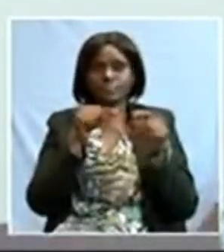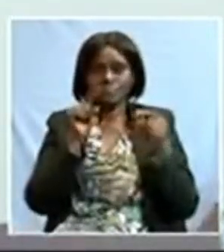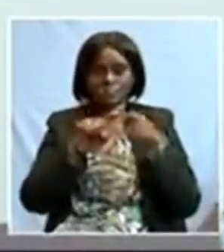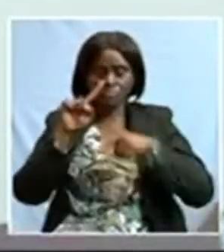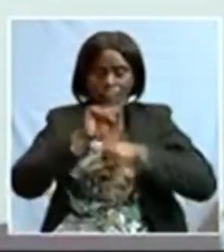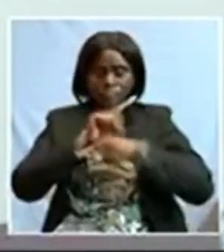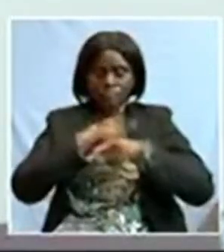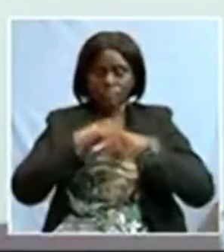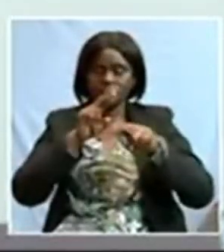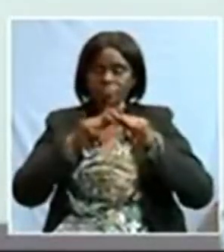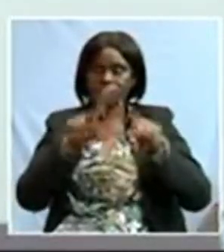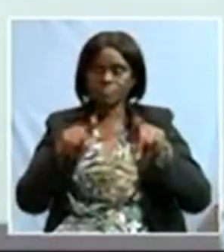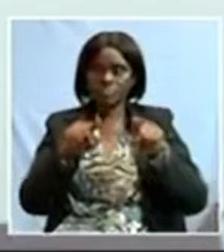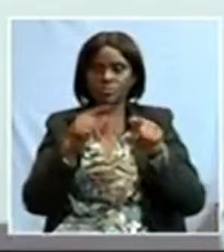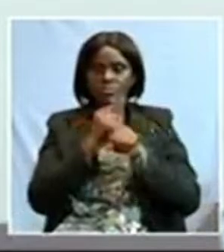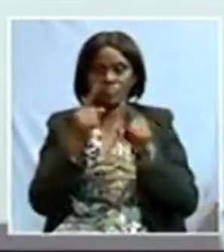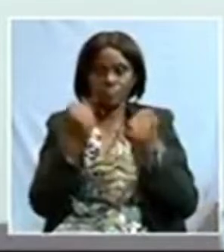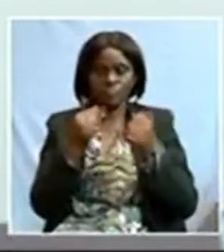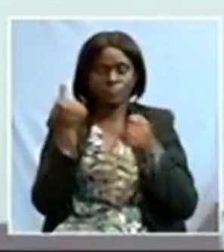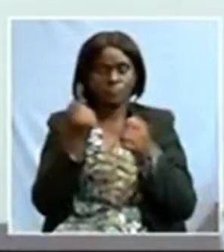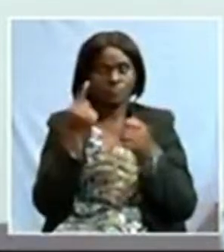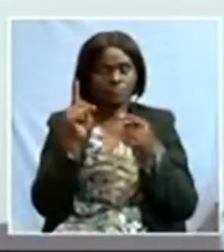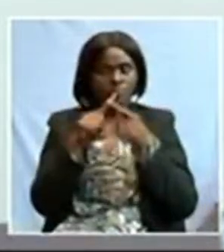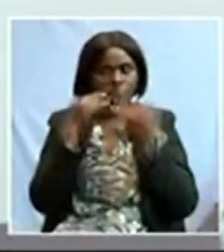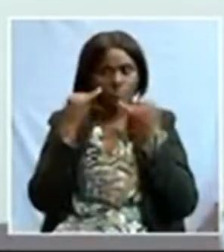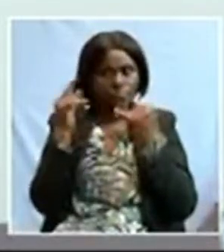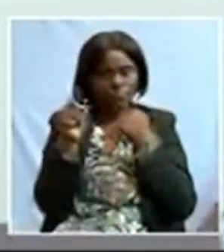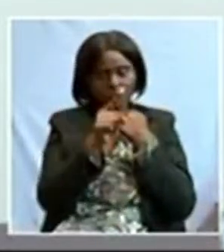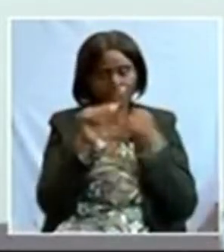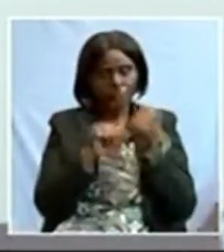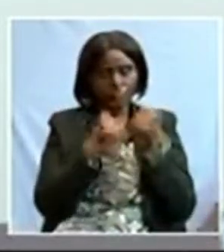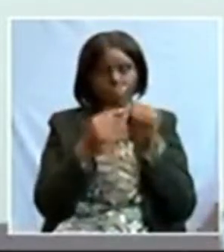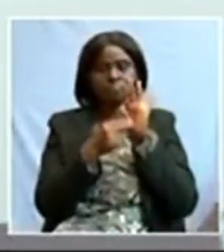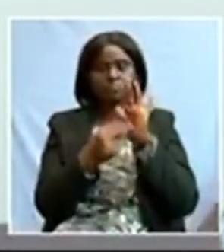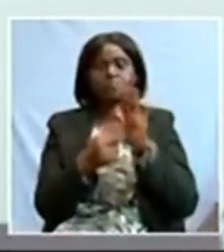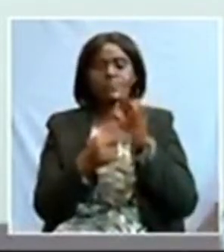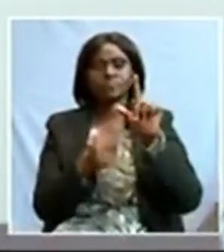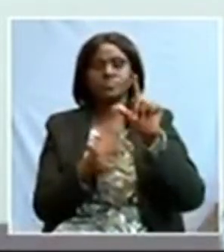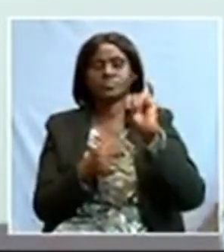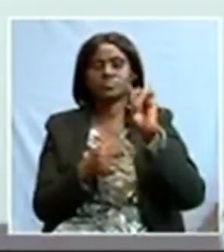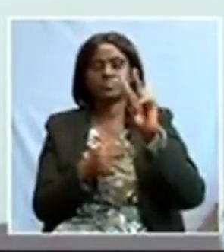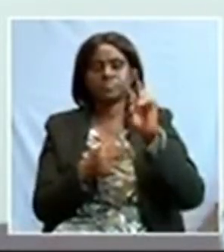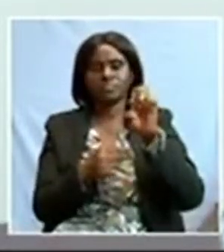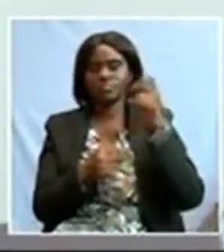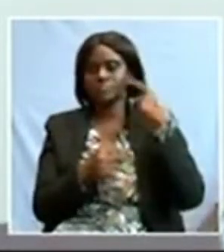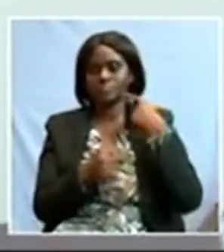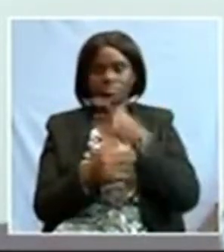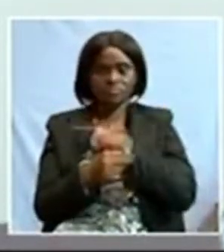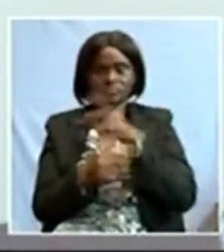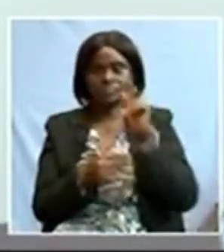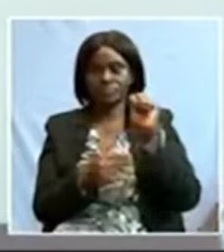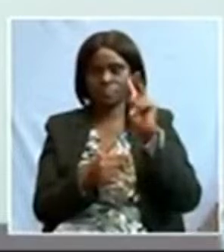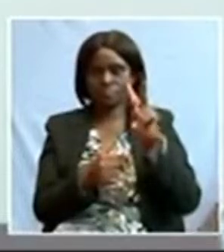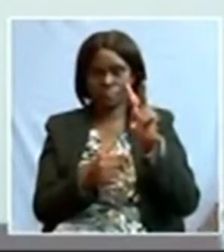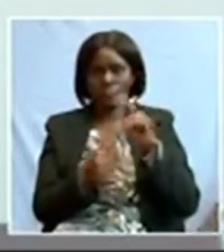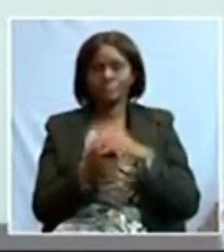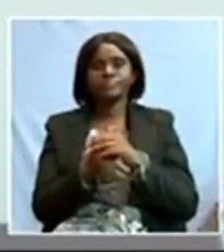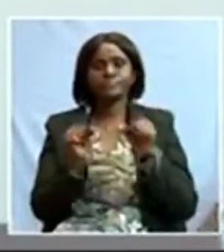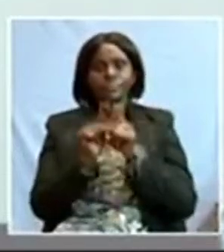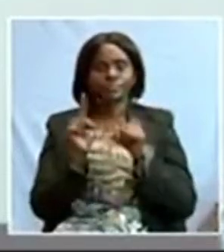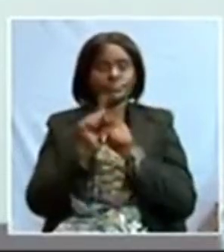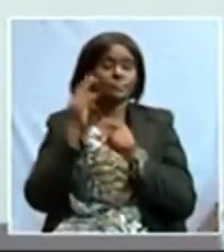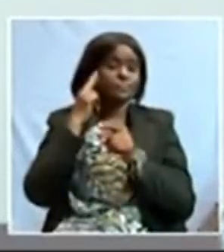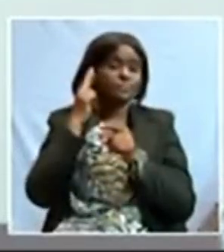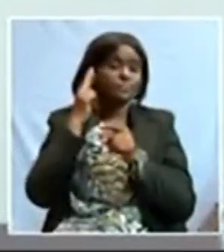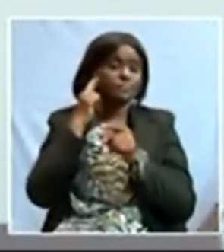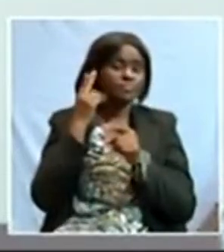today. Just to alert you that we are actually live on Parliament TV and on